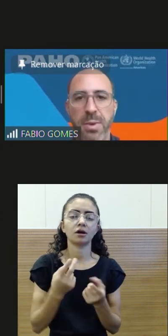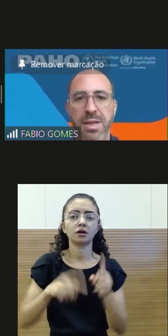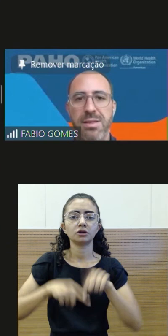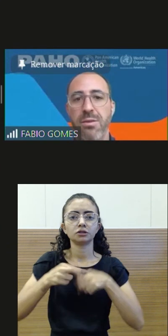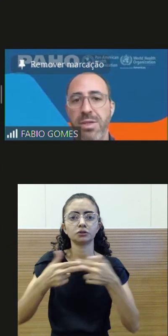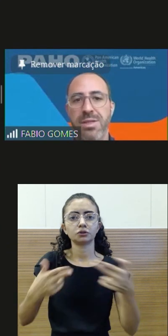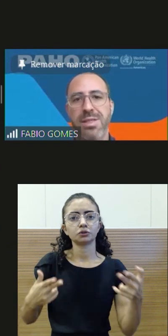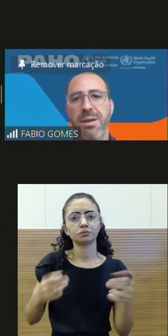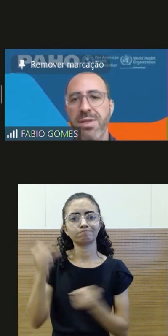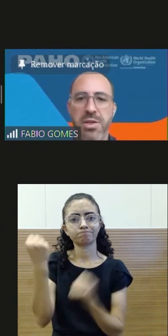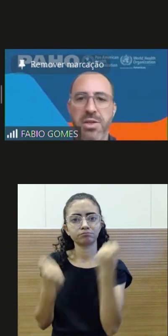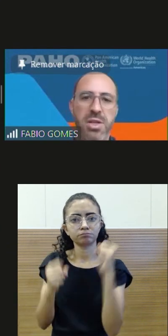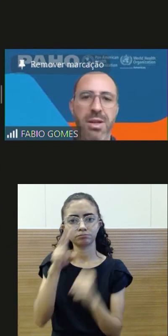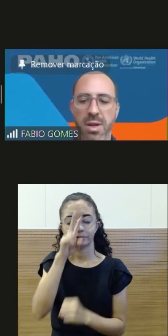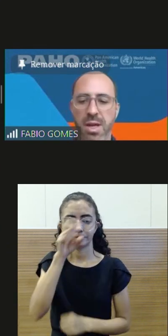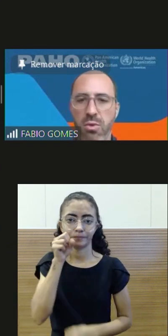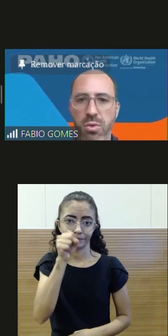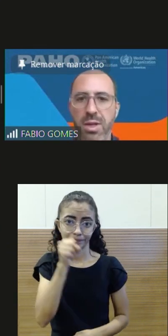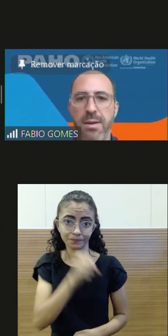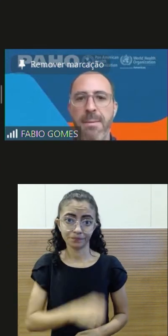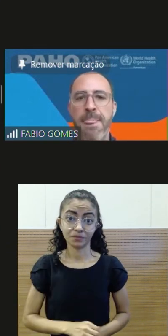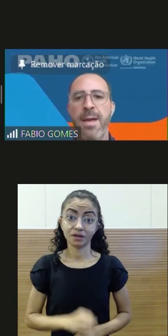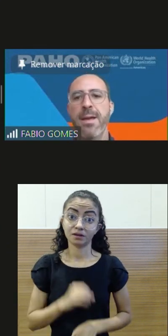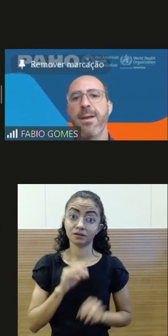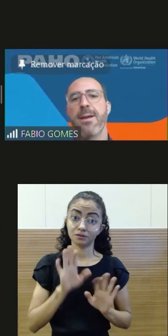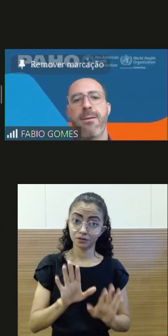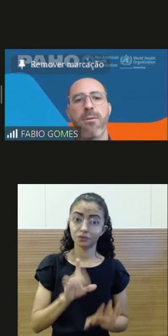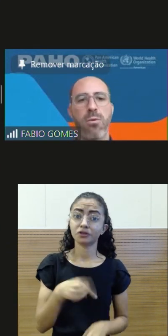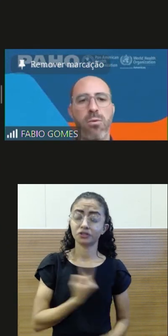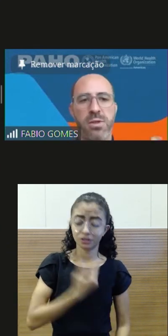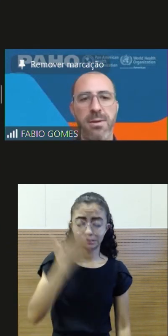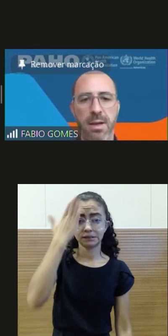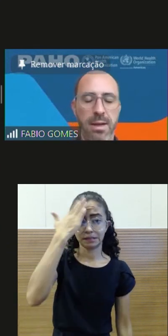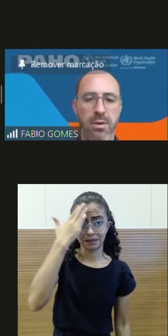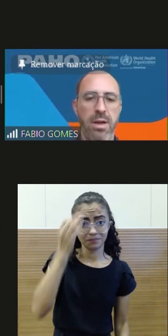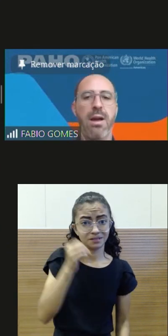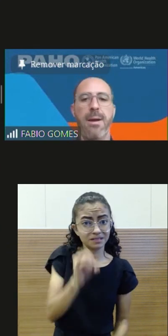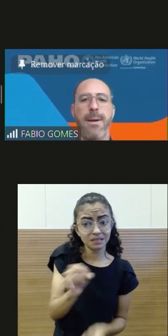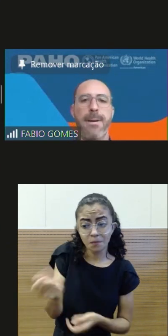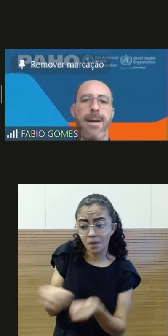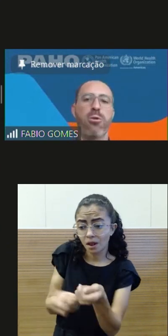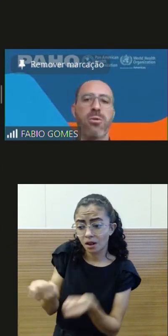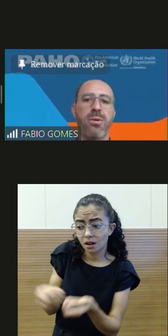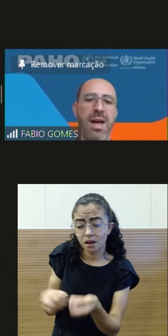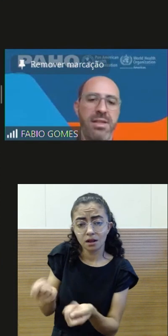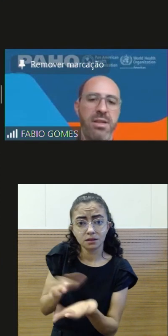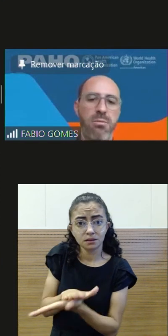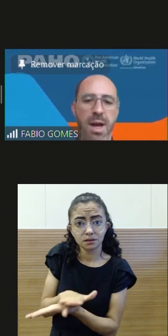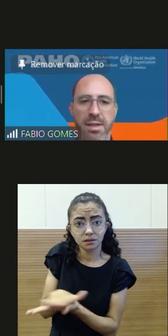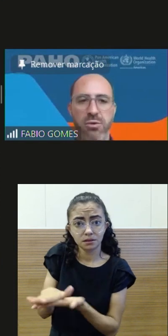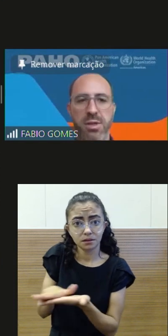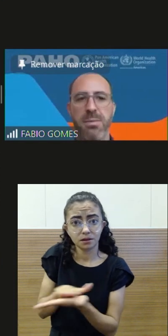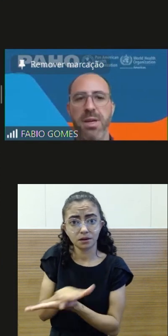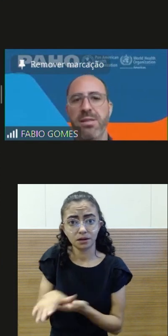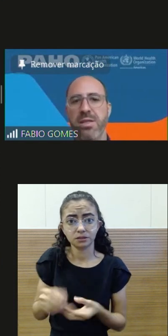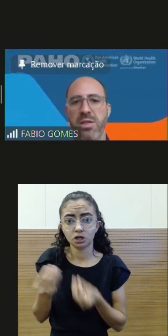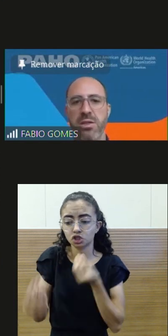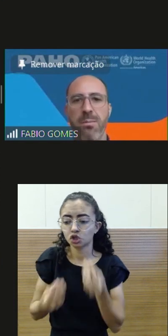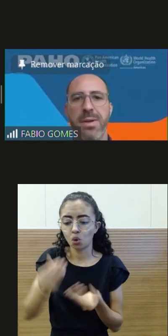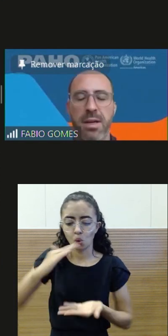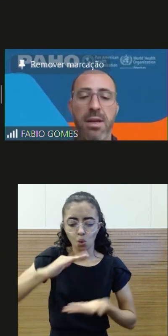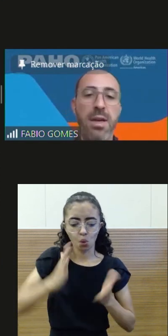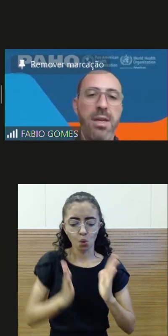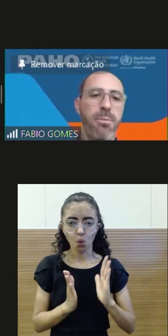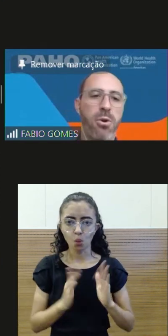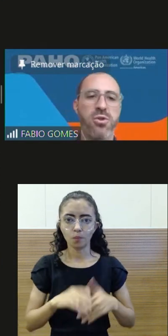of ultra-processed products. So we know that if we do not regulate the